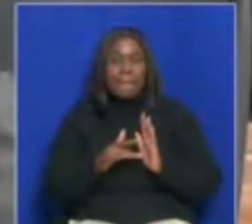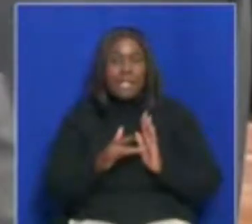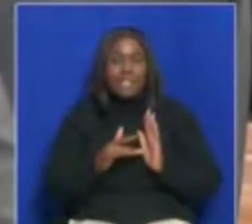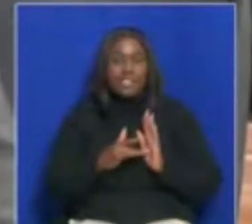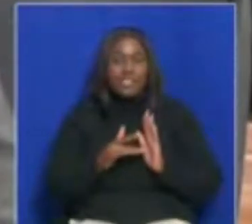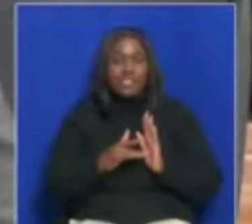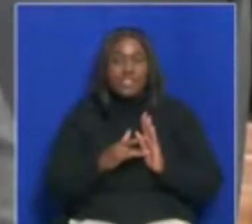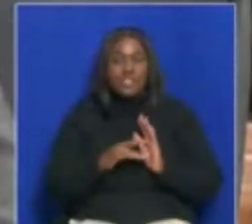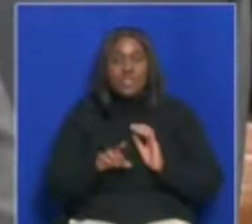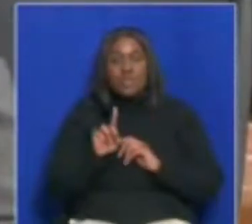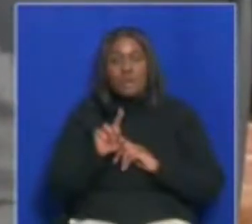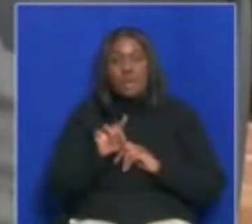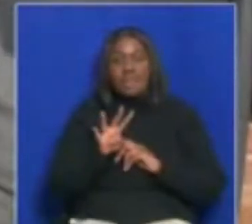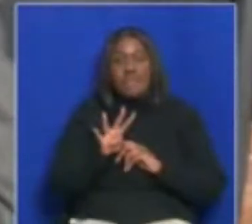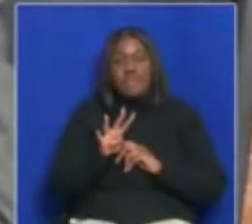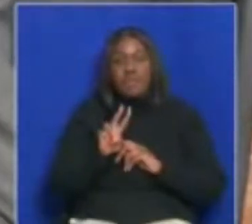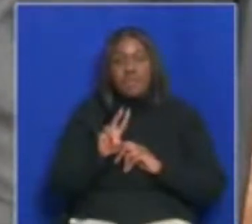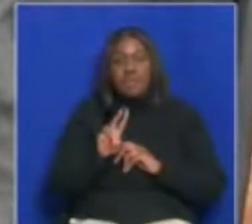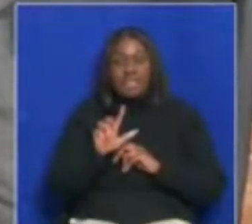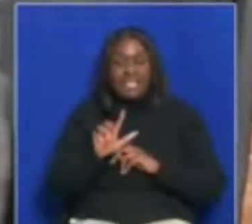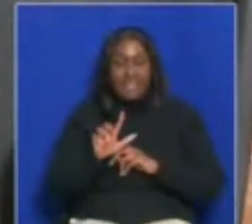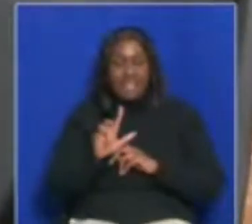1427, That's correct.